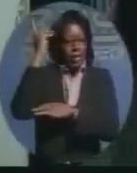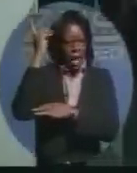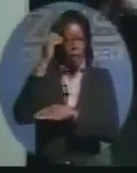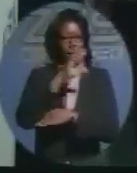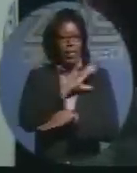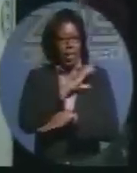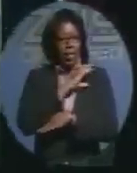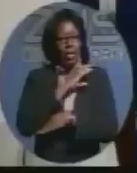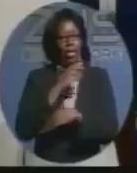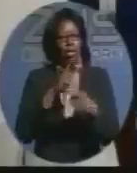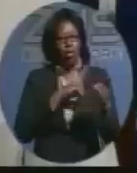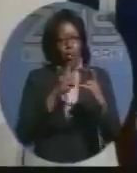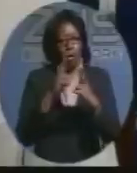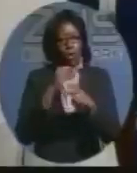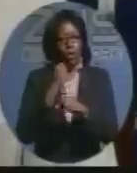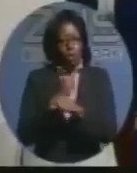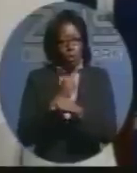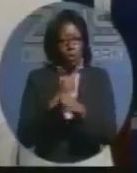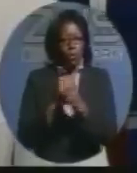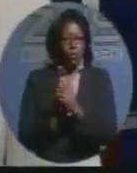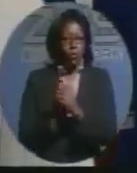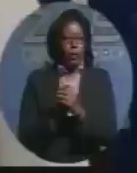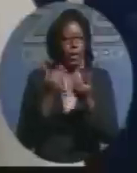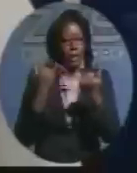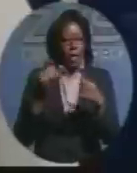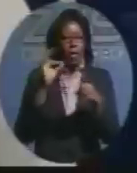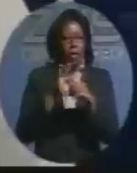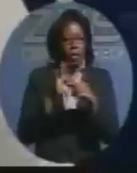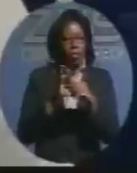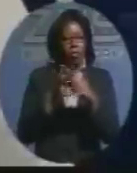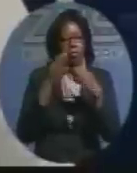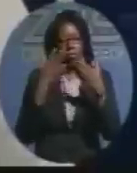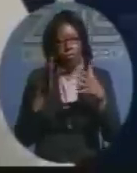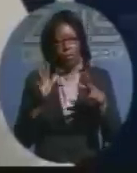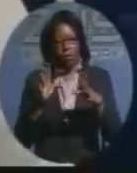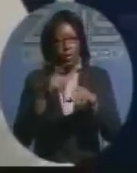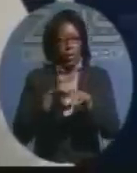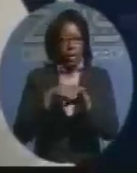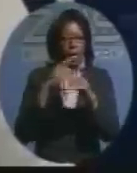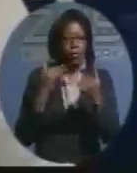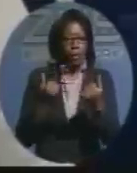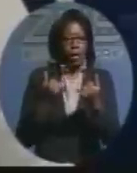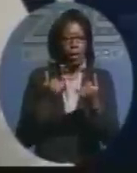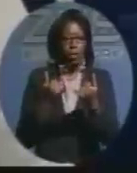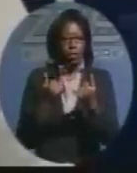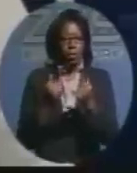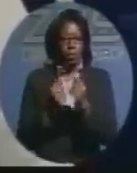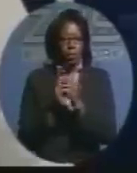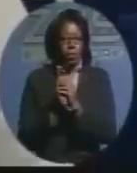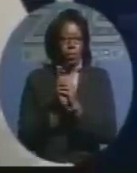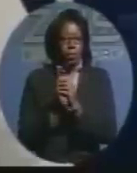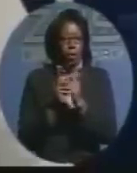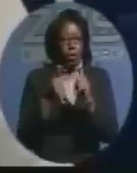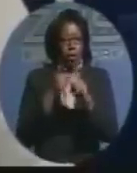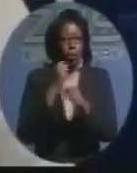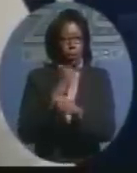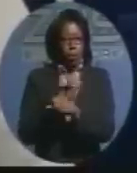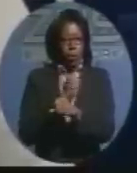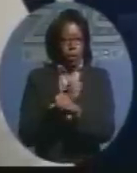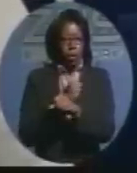prepared to hit the ground running. Now that the election is behind us, it is time for us to get down to